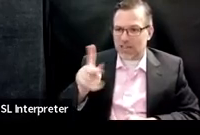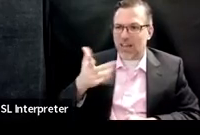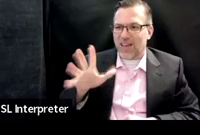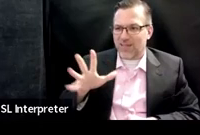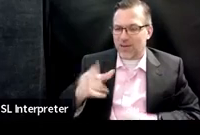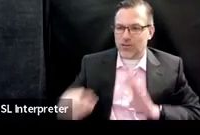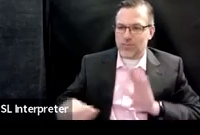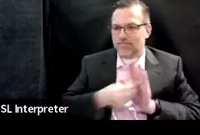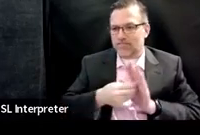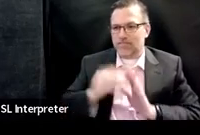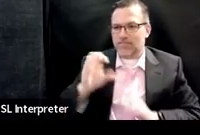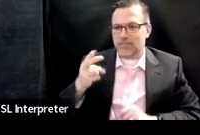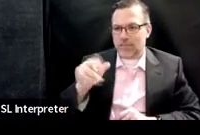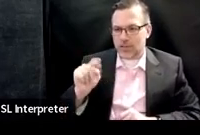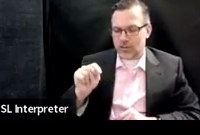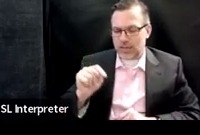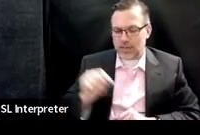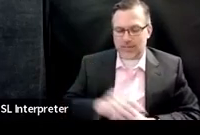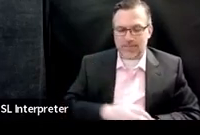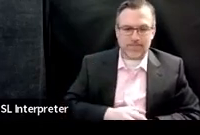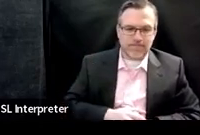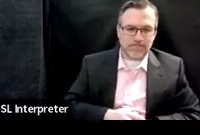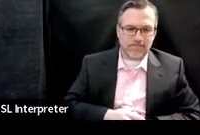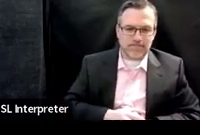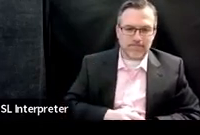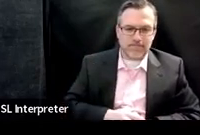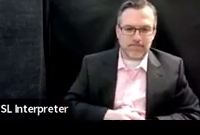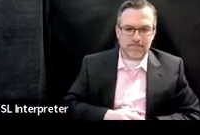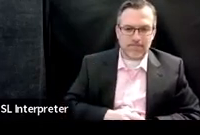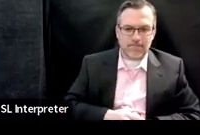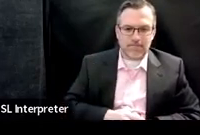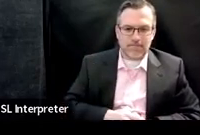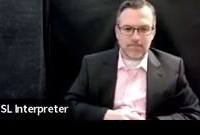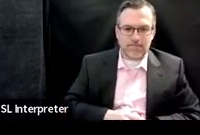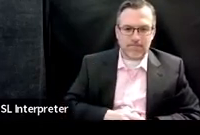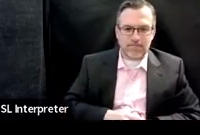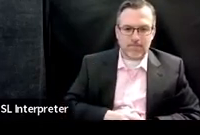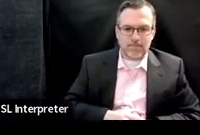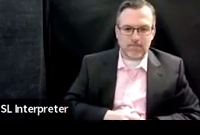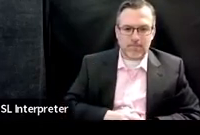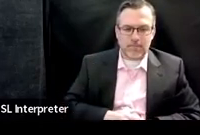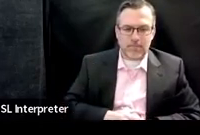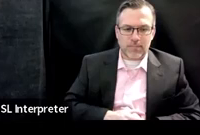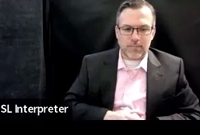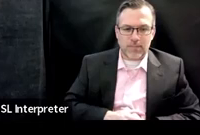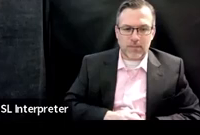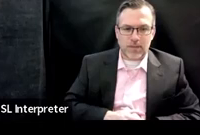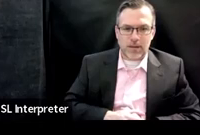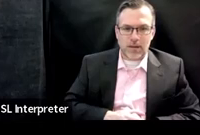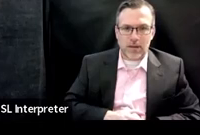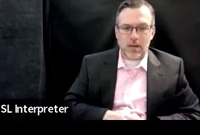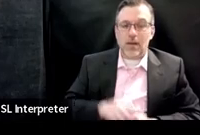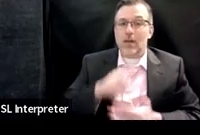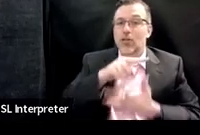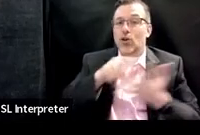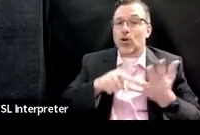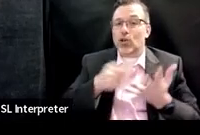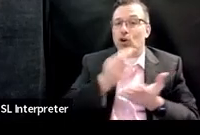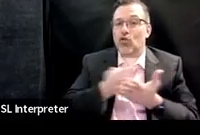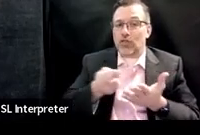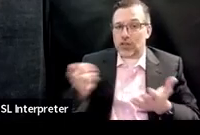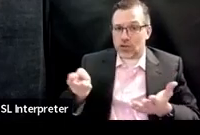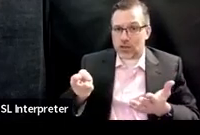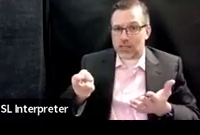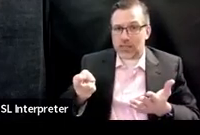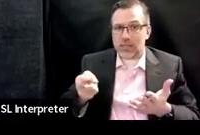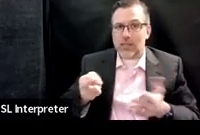the feedback and contact hour. And these are our resources, links to our resources. We've got a link